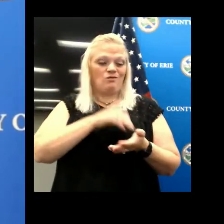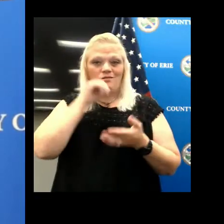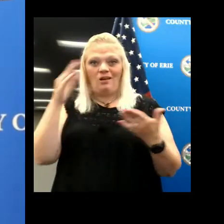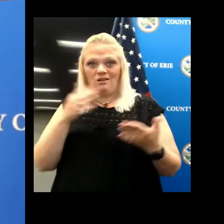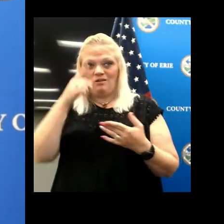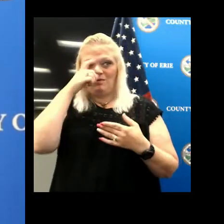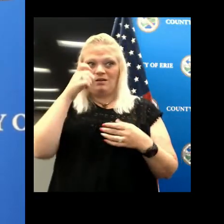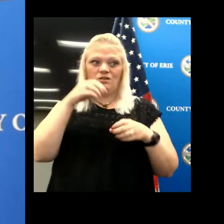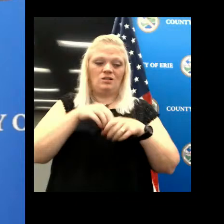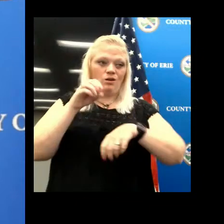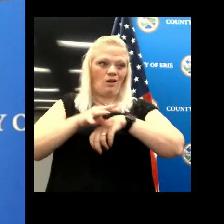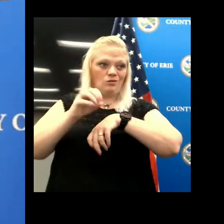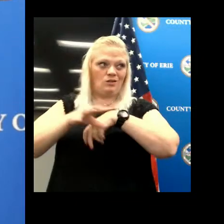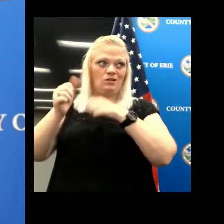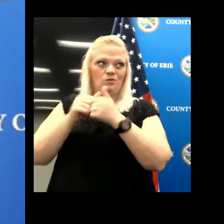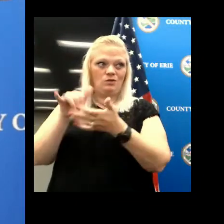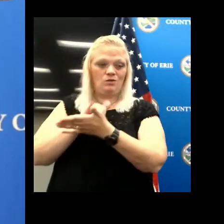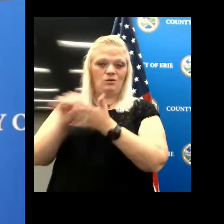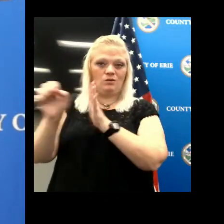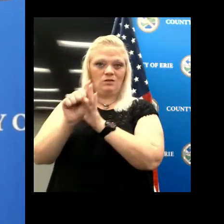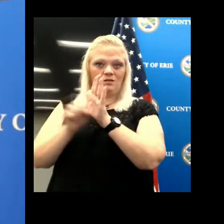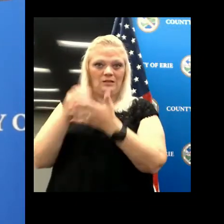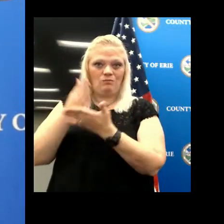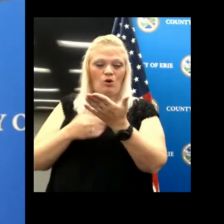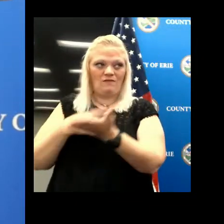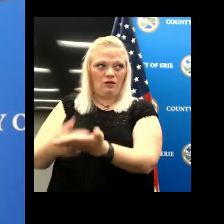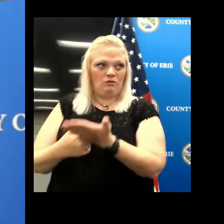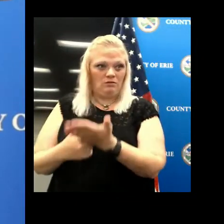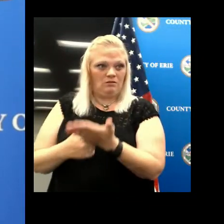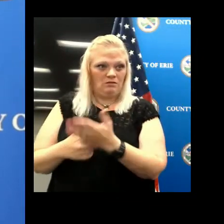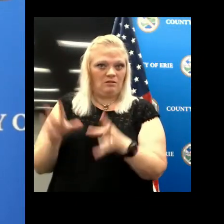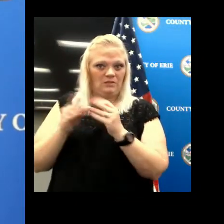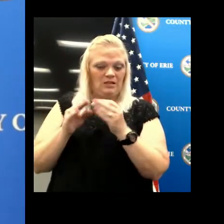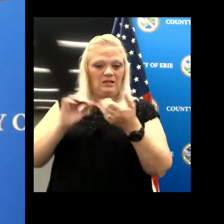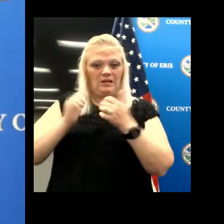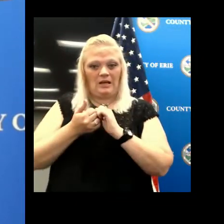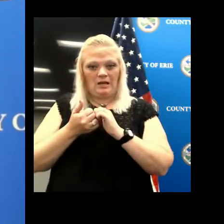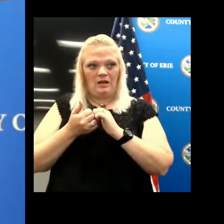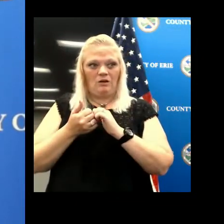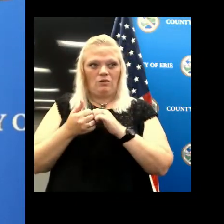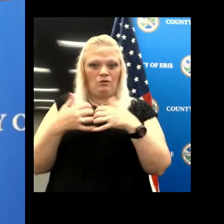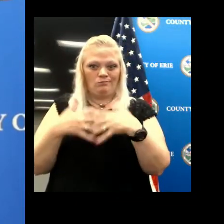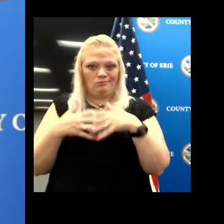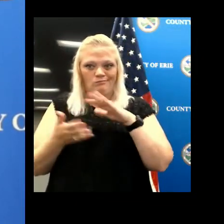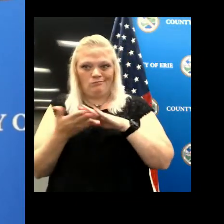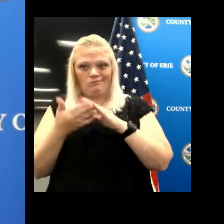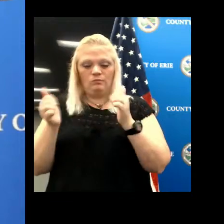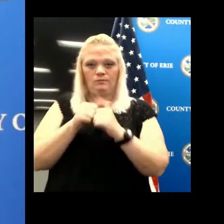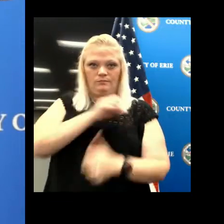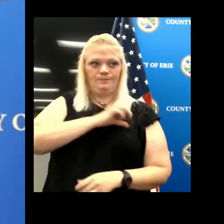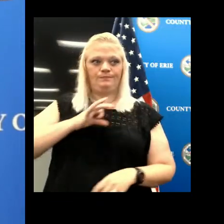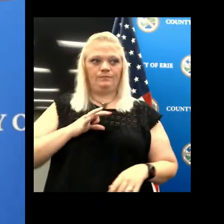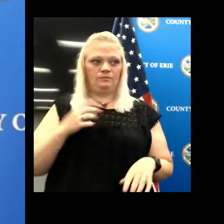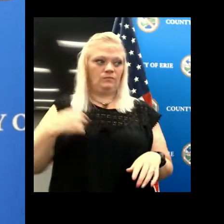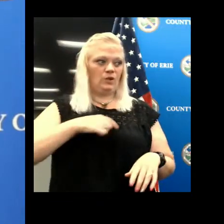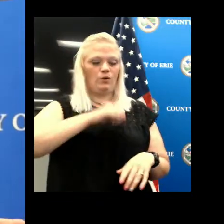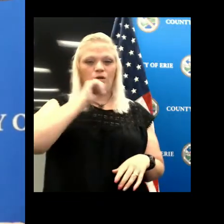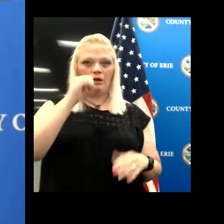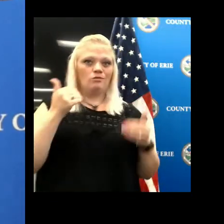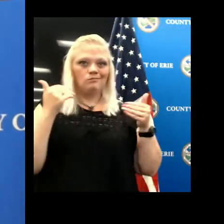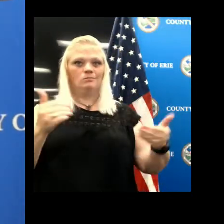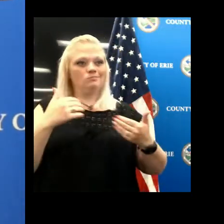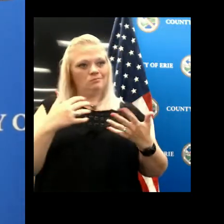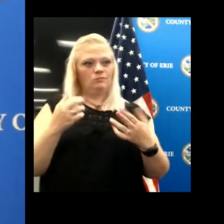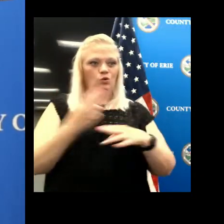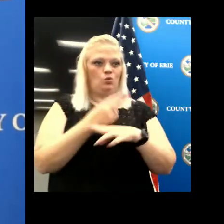in consultation with New York State as part of their discussion, their conference call meeting, to how these are run with our staff. We are not going to just use those